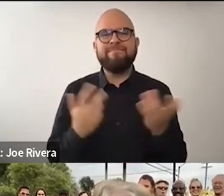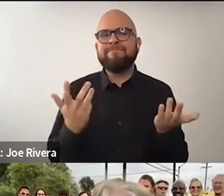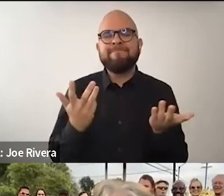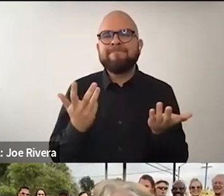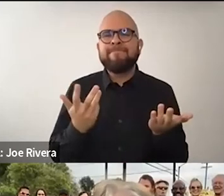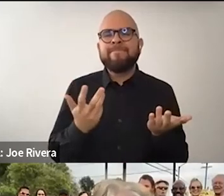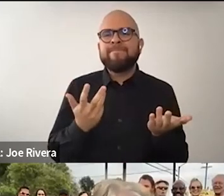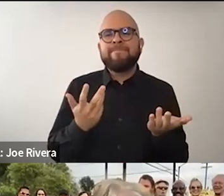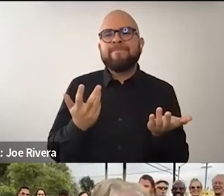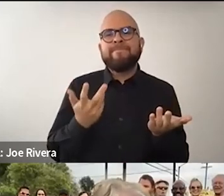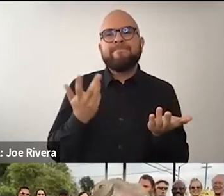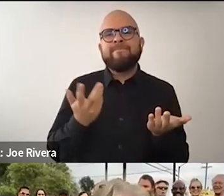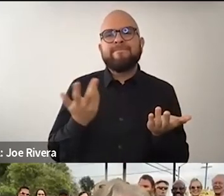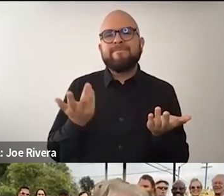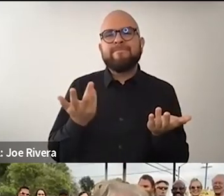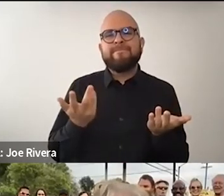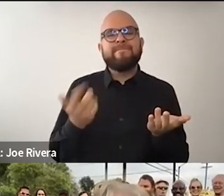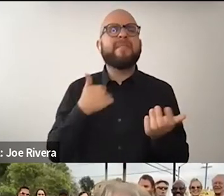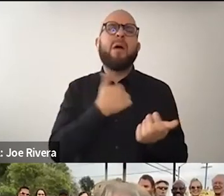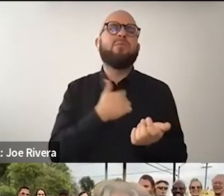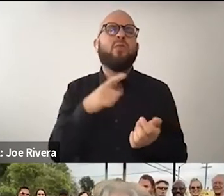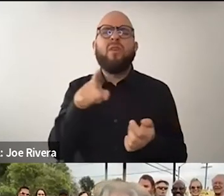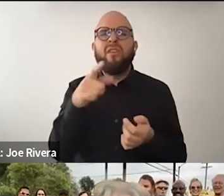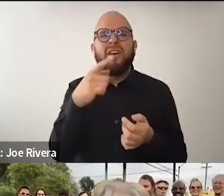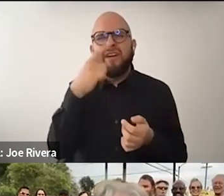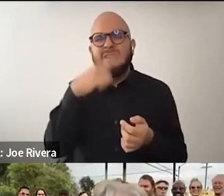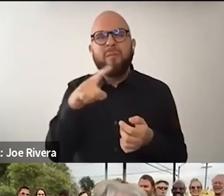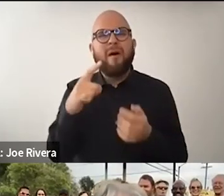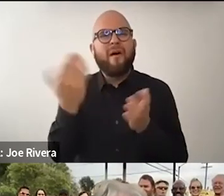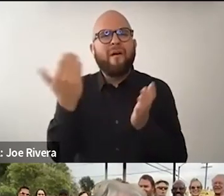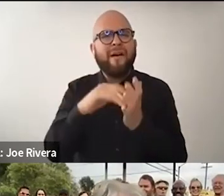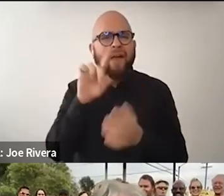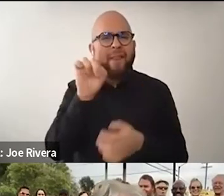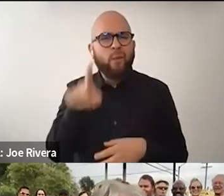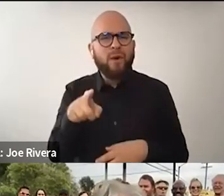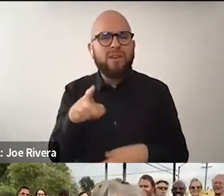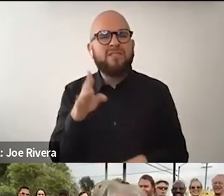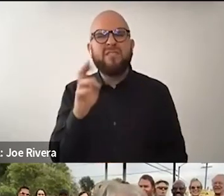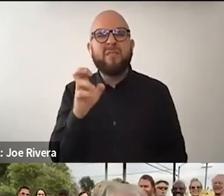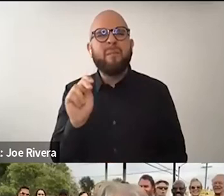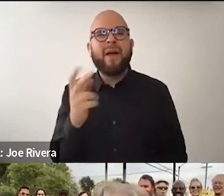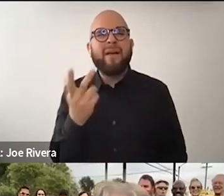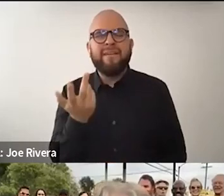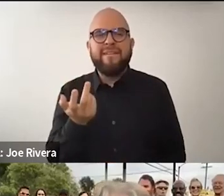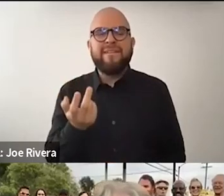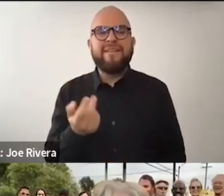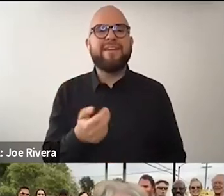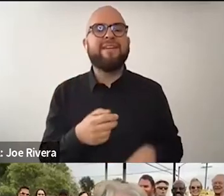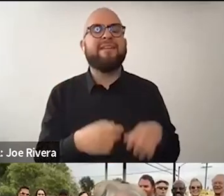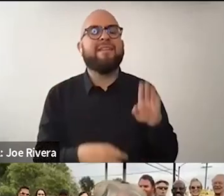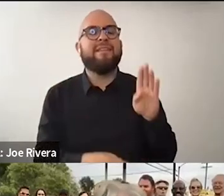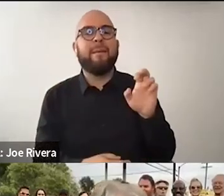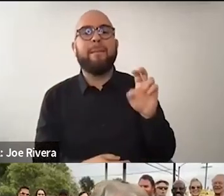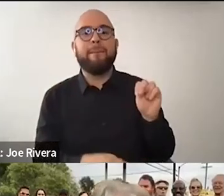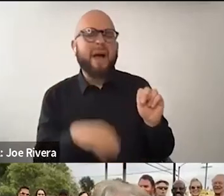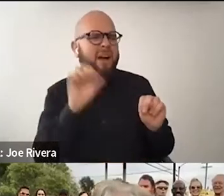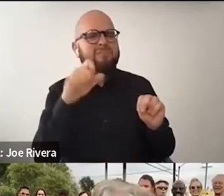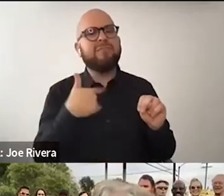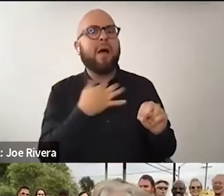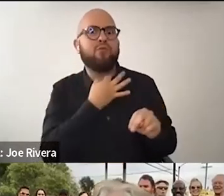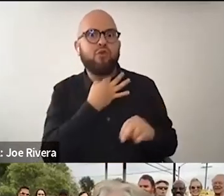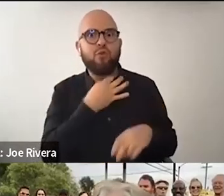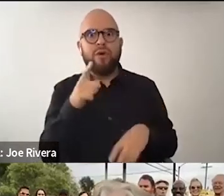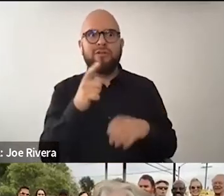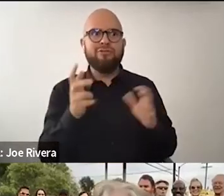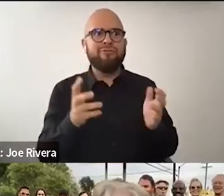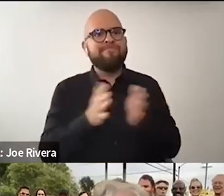Can you repeat the question then, Ben? Yeah, I was just thinking about, you know, how do you keep the momentum? And I think part of what you're saying around